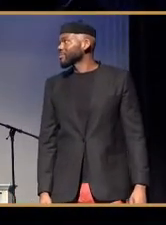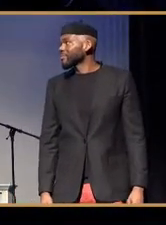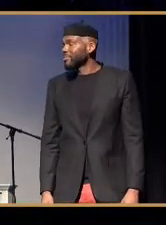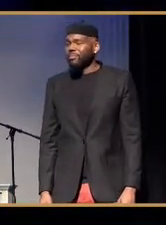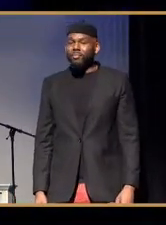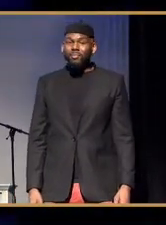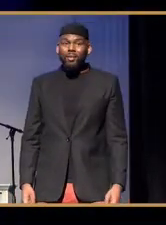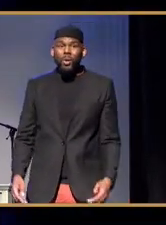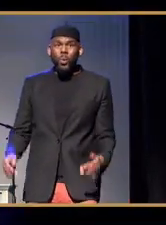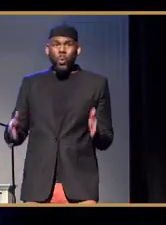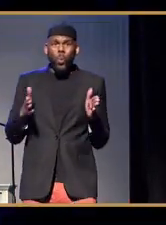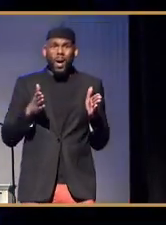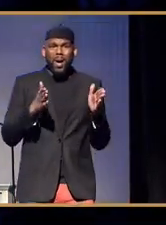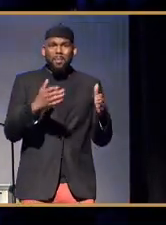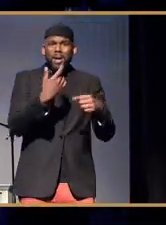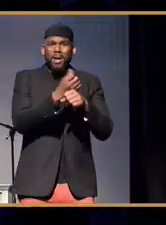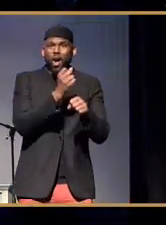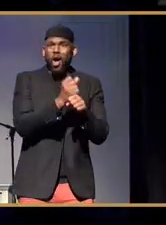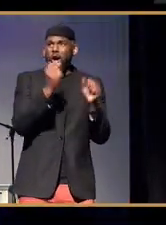Waymaker.